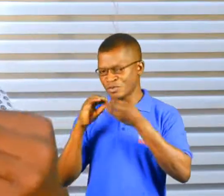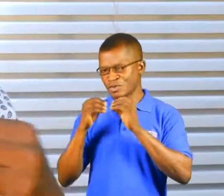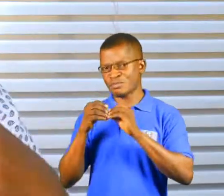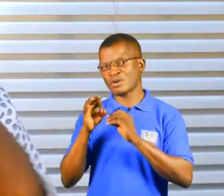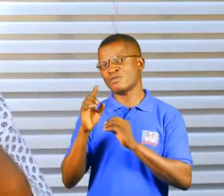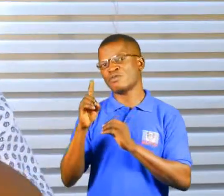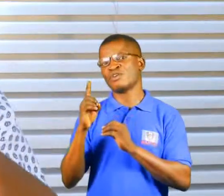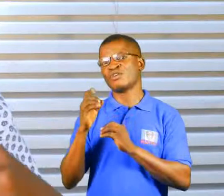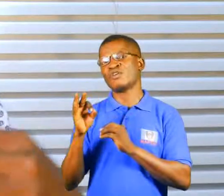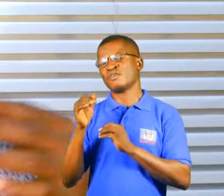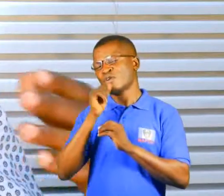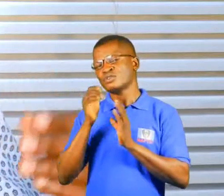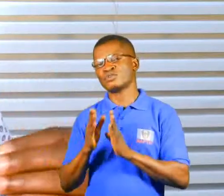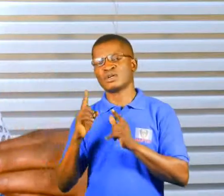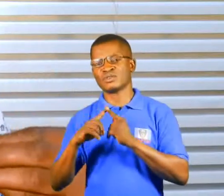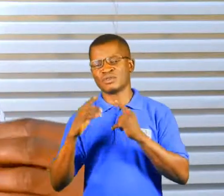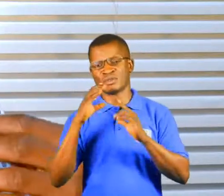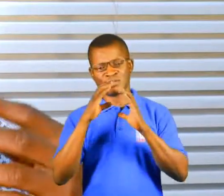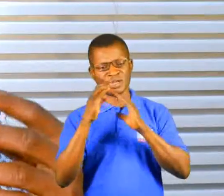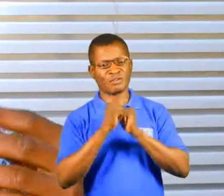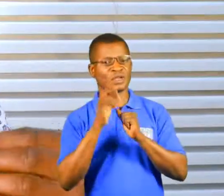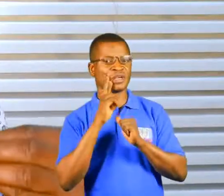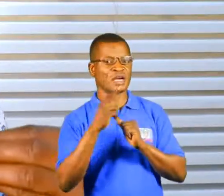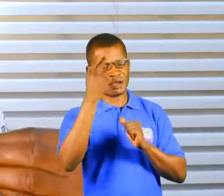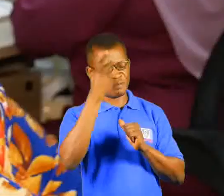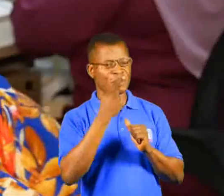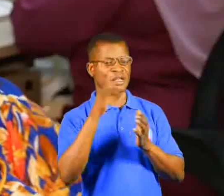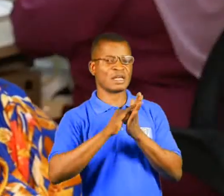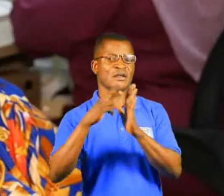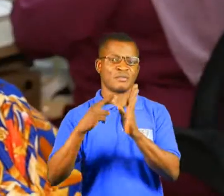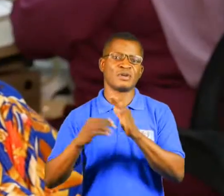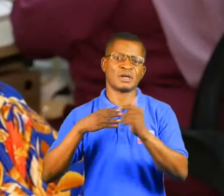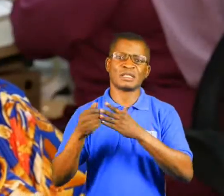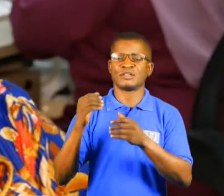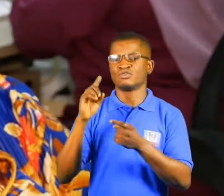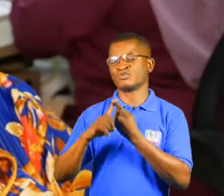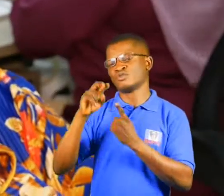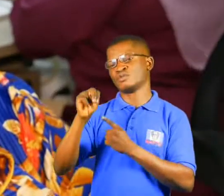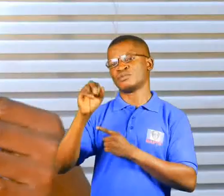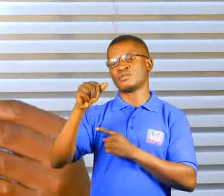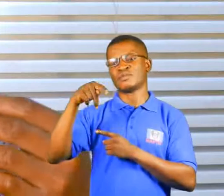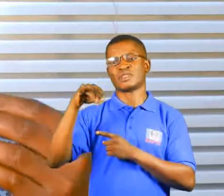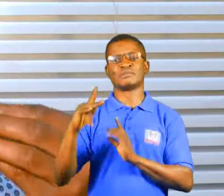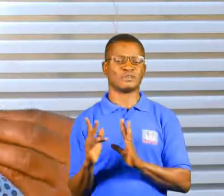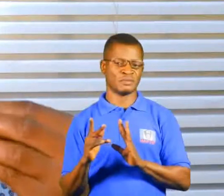telephone number of one of our customers to communicate with her parents, who reported the matter to NAPTIP.